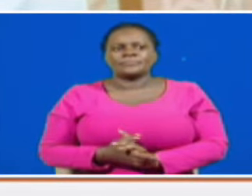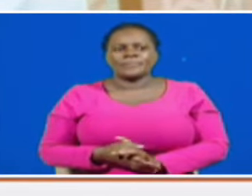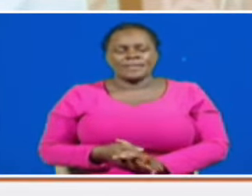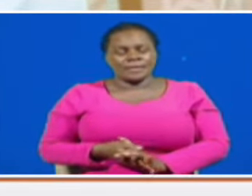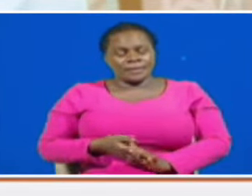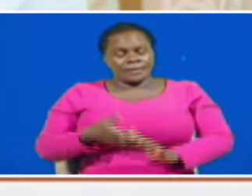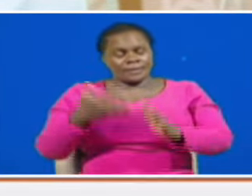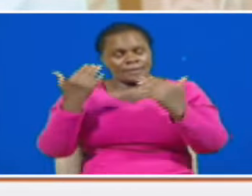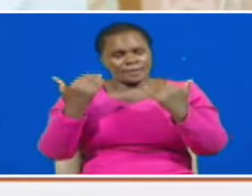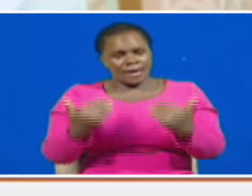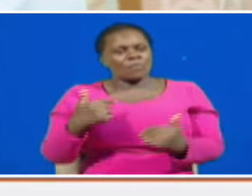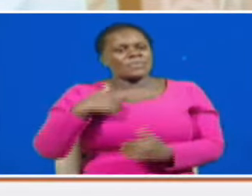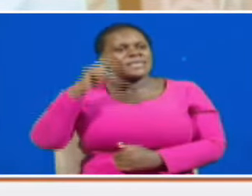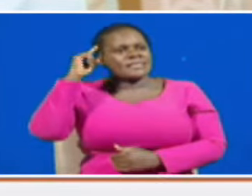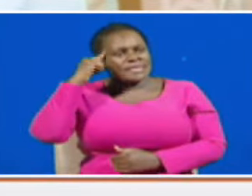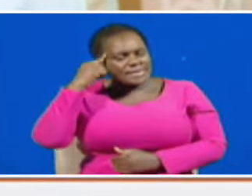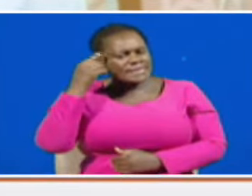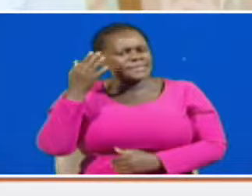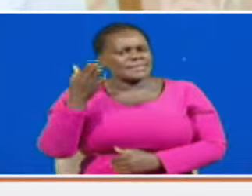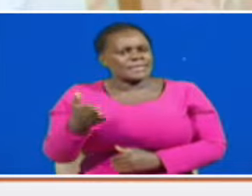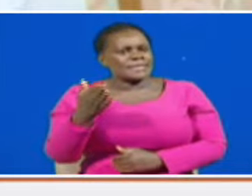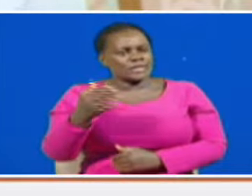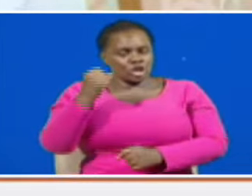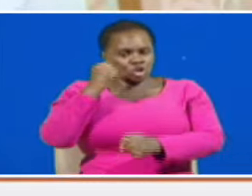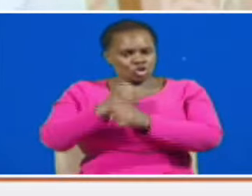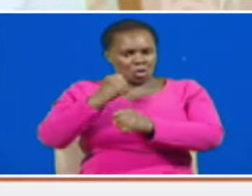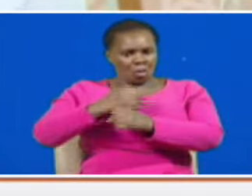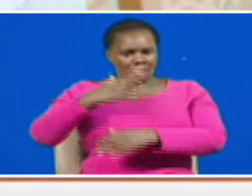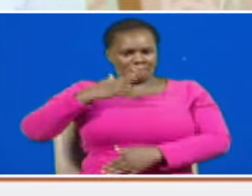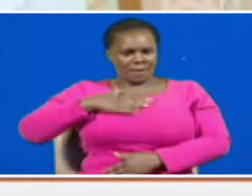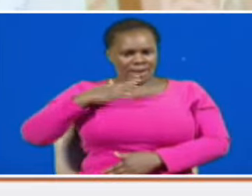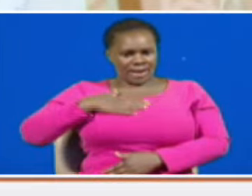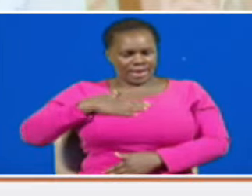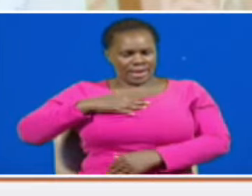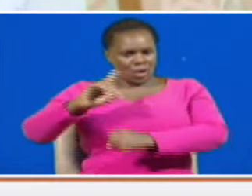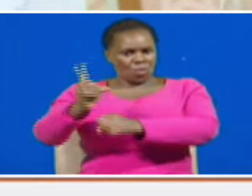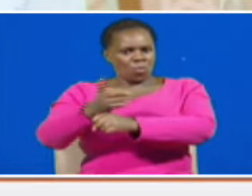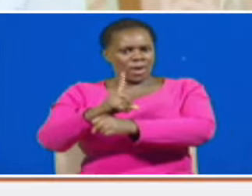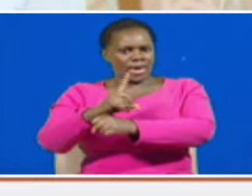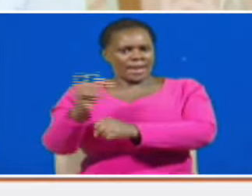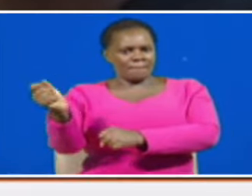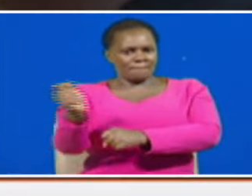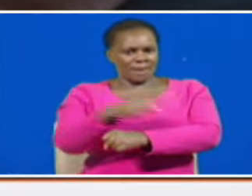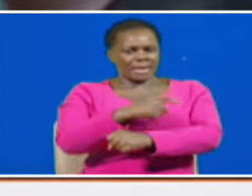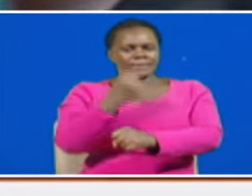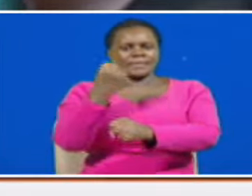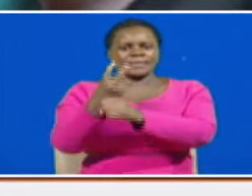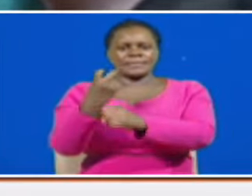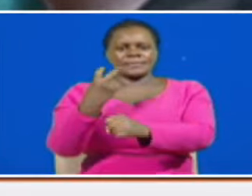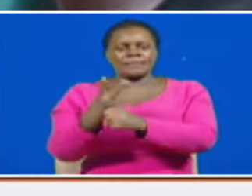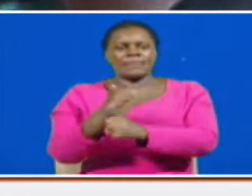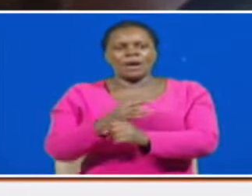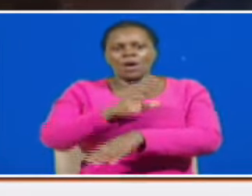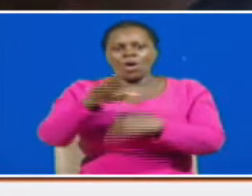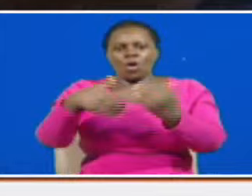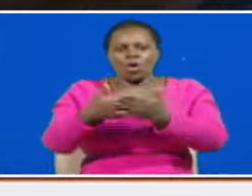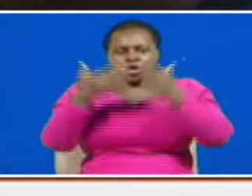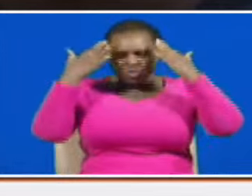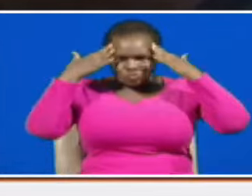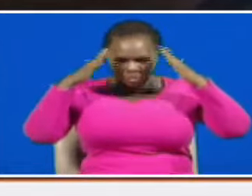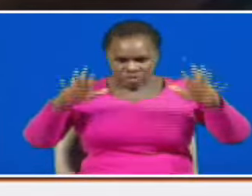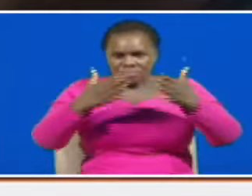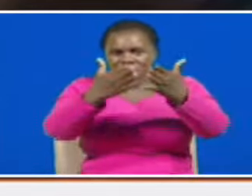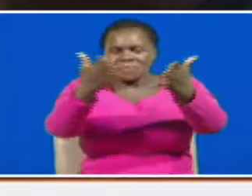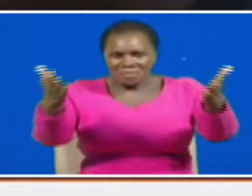So, nafikiri hiyo ndio itakuwa kazi yangu December mwaka huu. And to all Muslim brothers